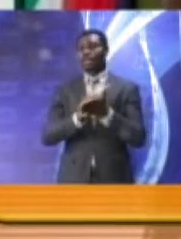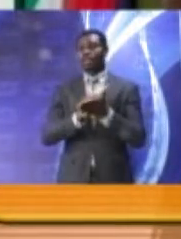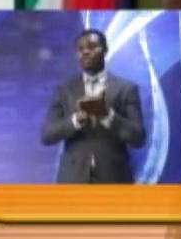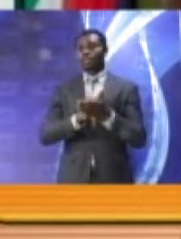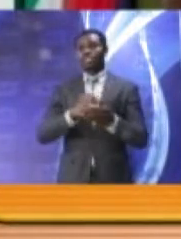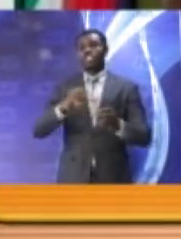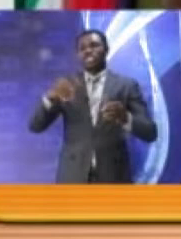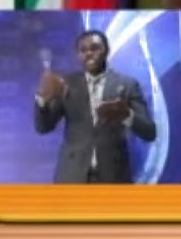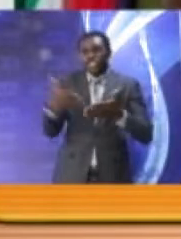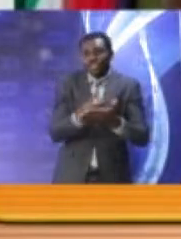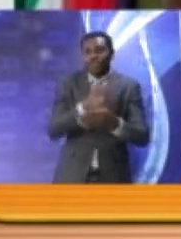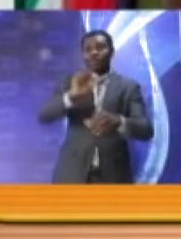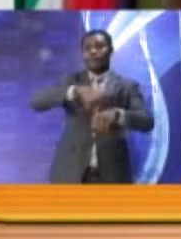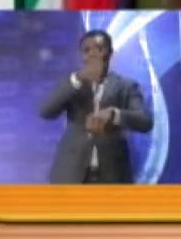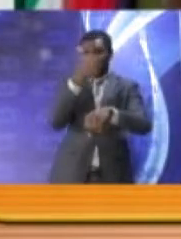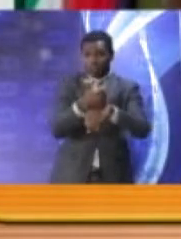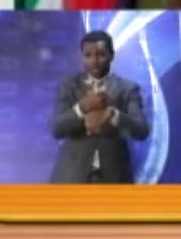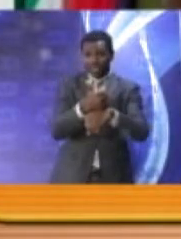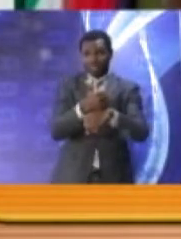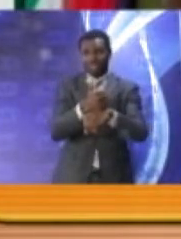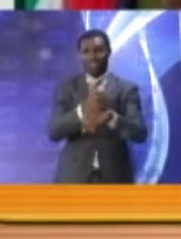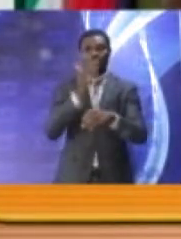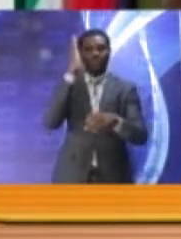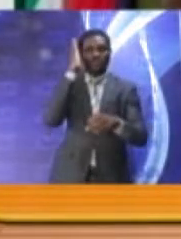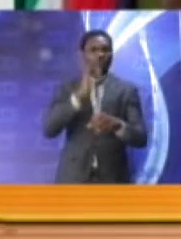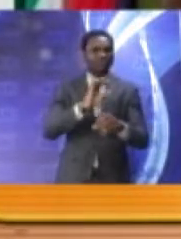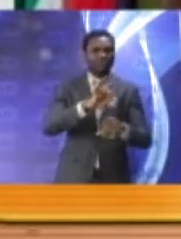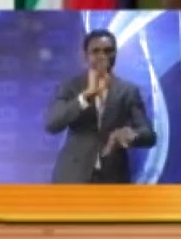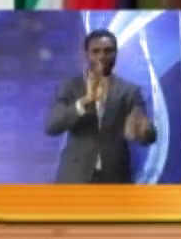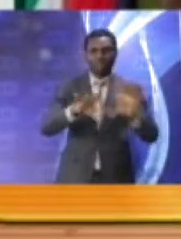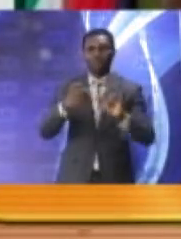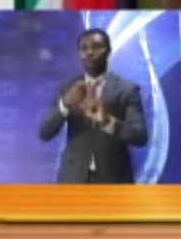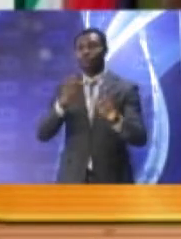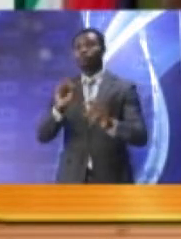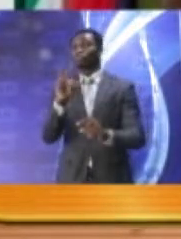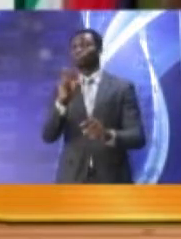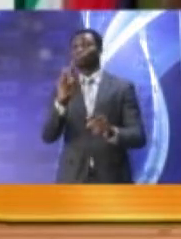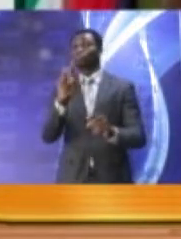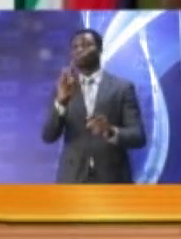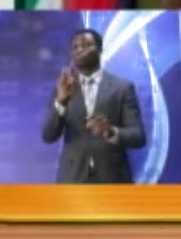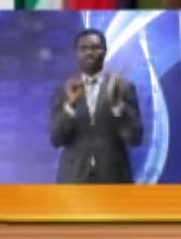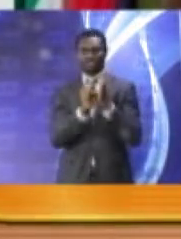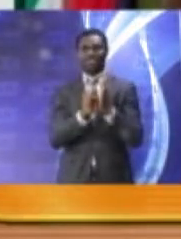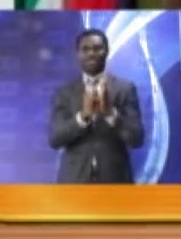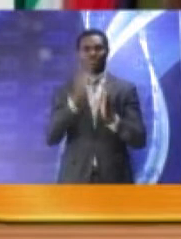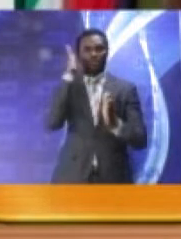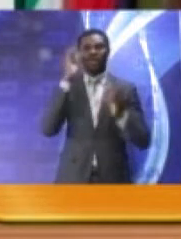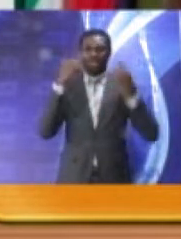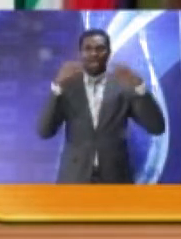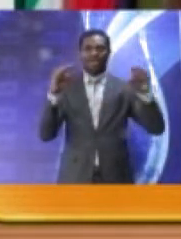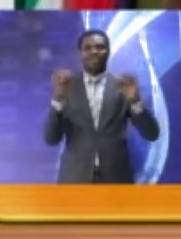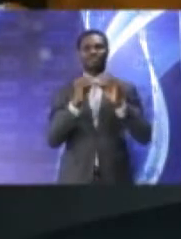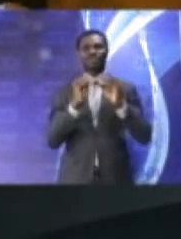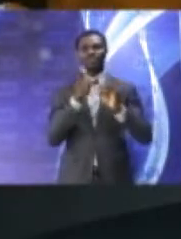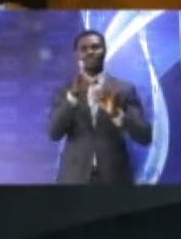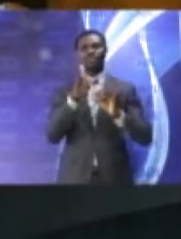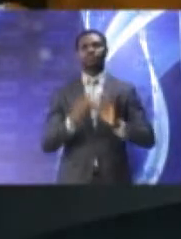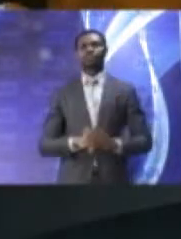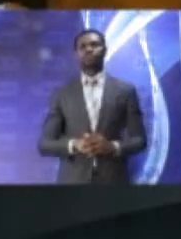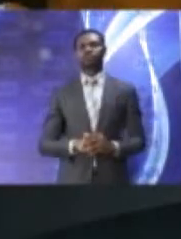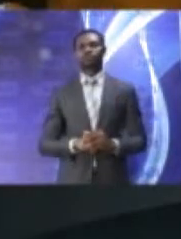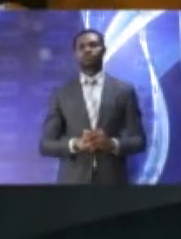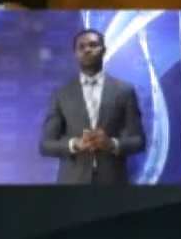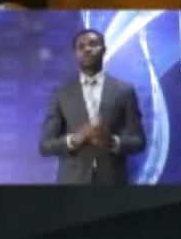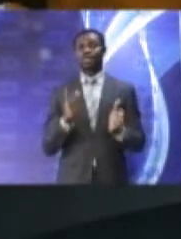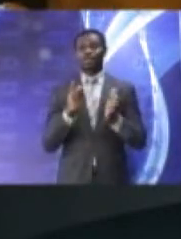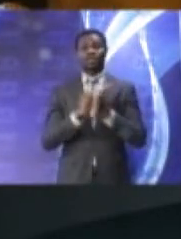permanent secretaries cut across 12 states. The swearing-in and deployment will be announced in due course. Now